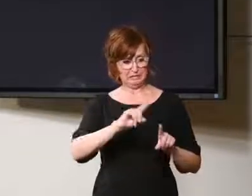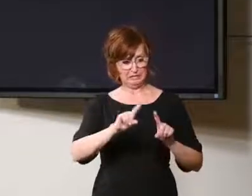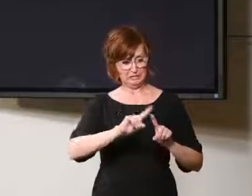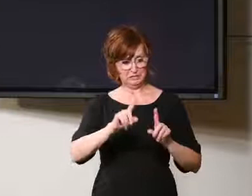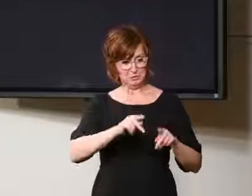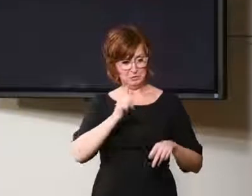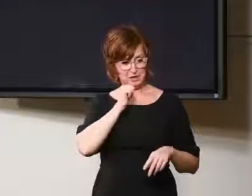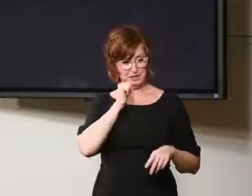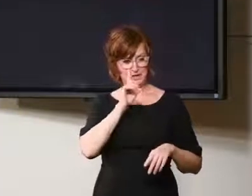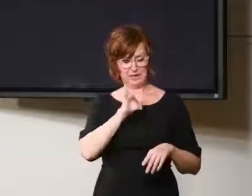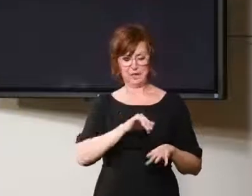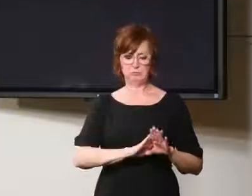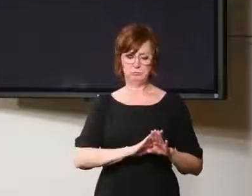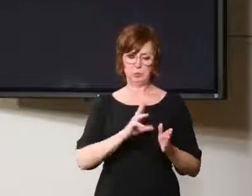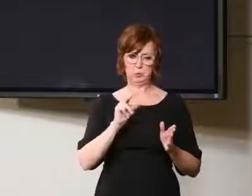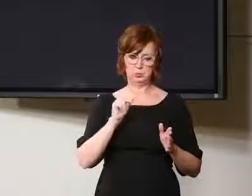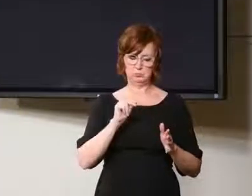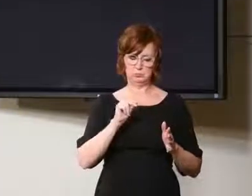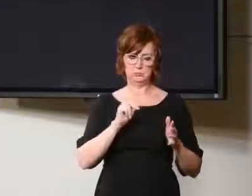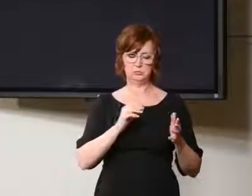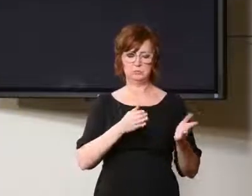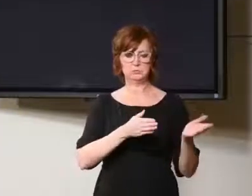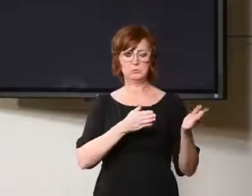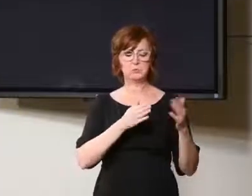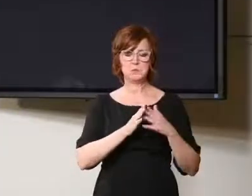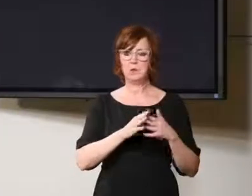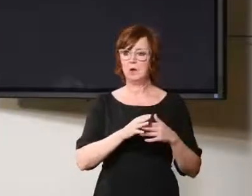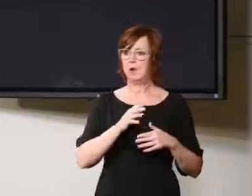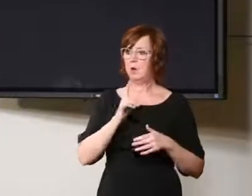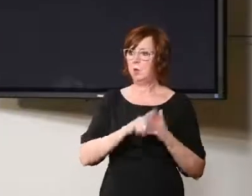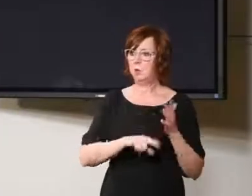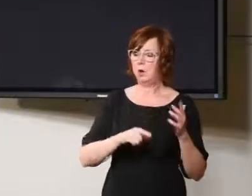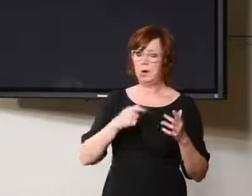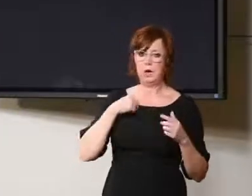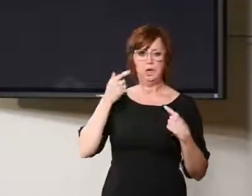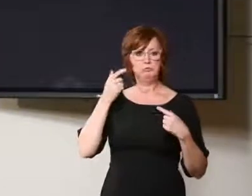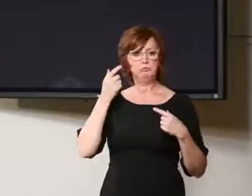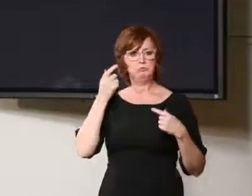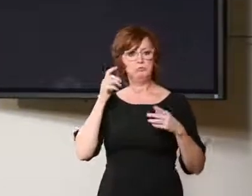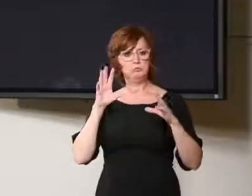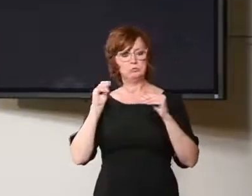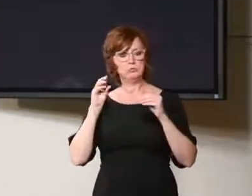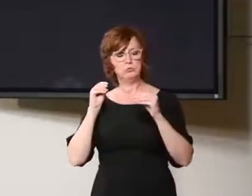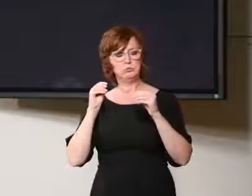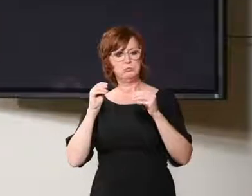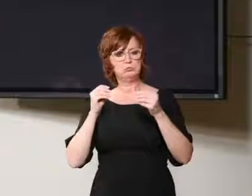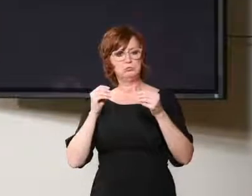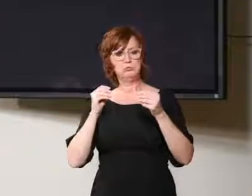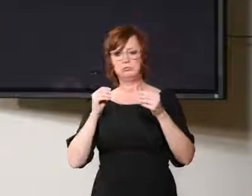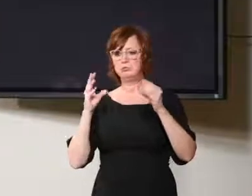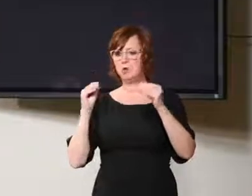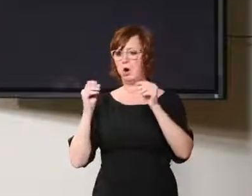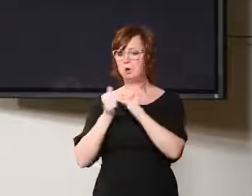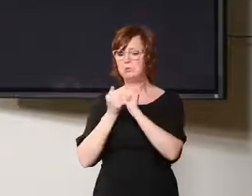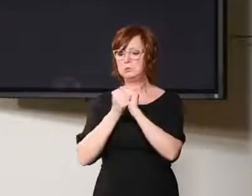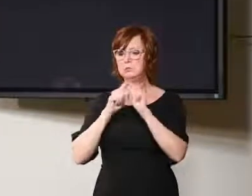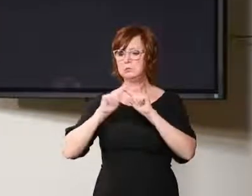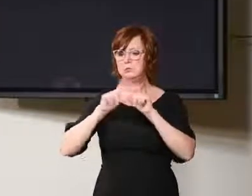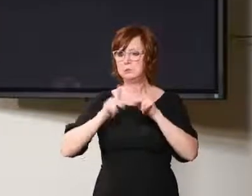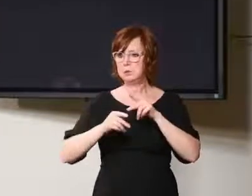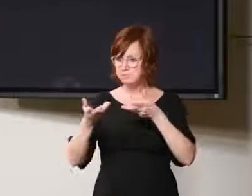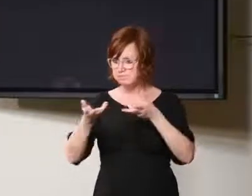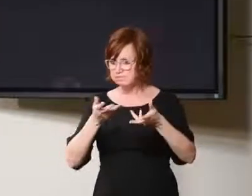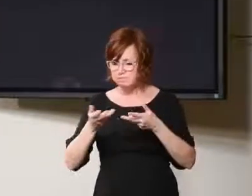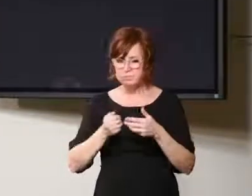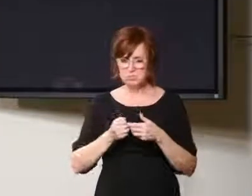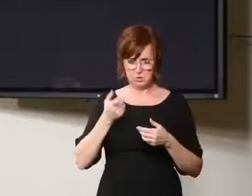I think most of the people I have talked to, they understand this and they are minimizing any non-essential